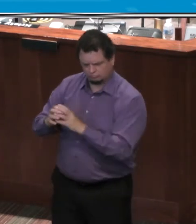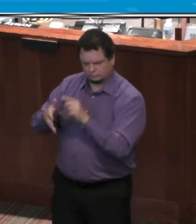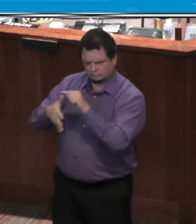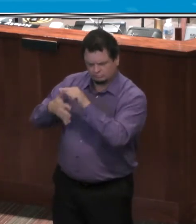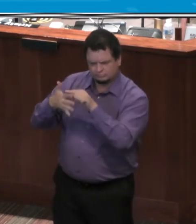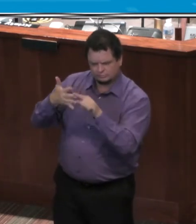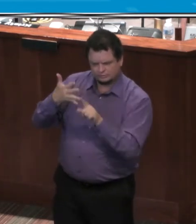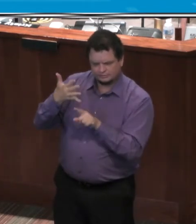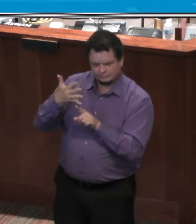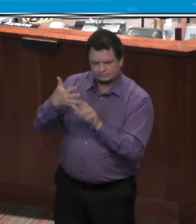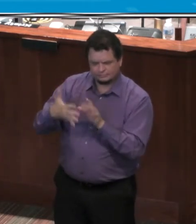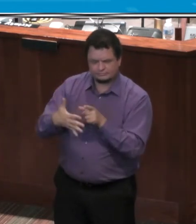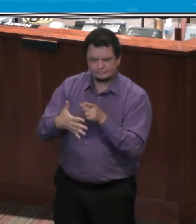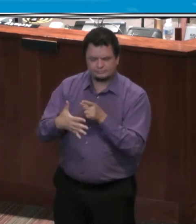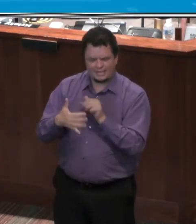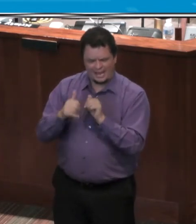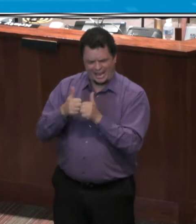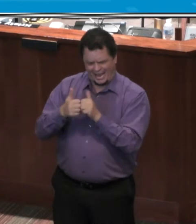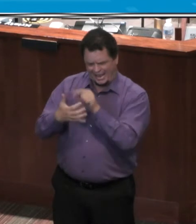vision, is